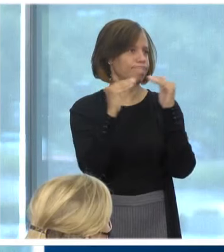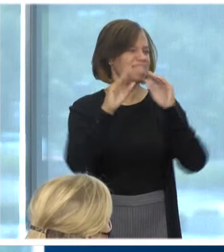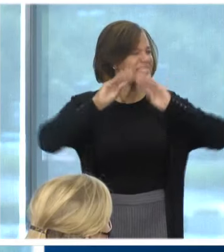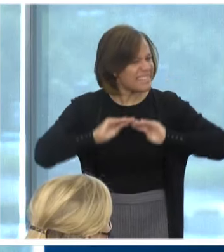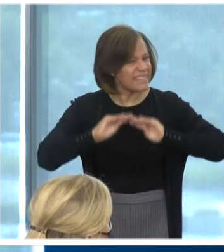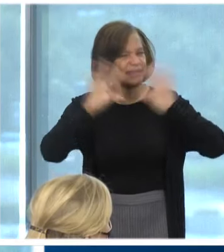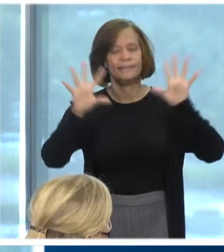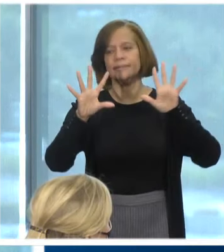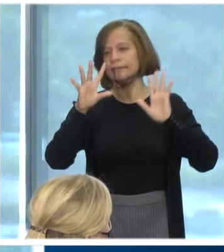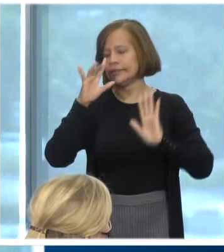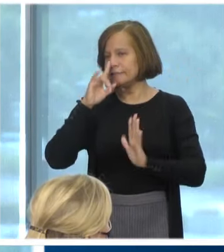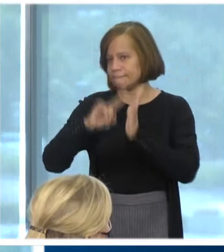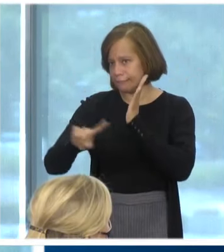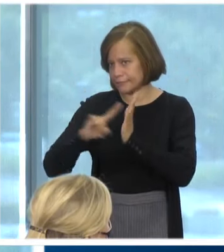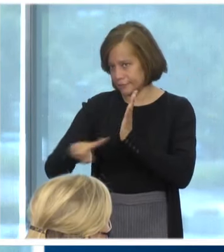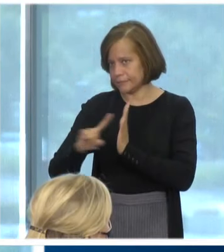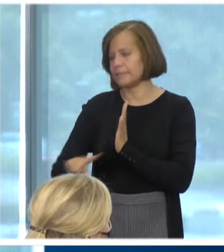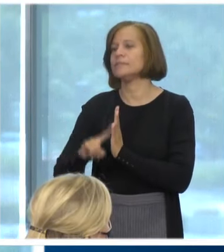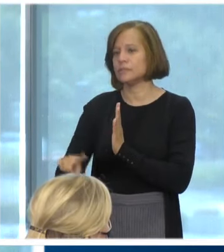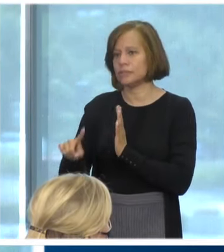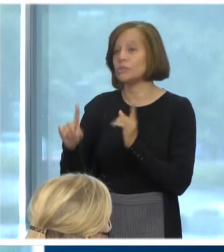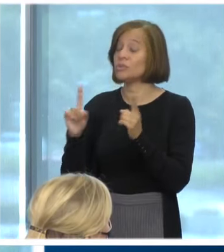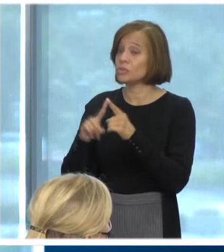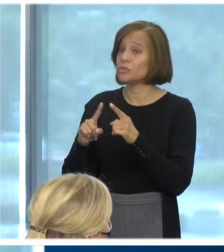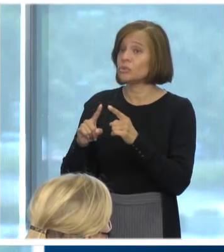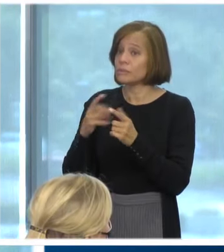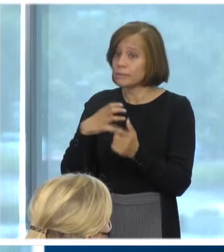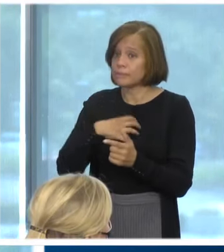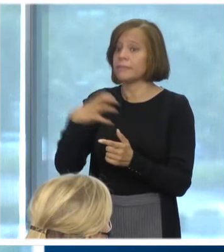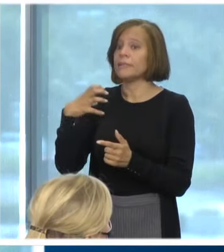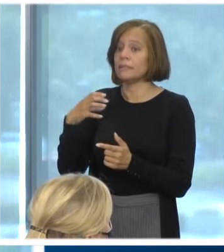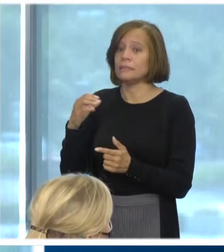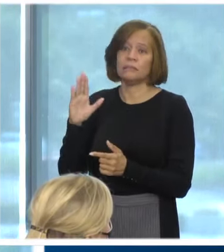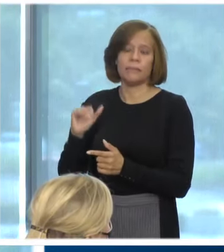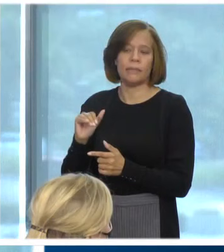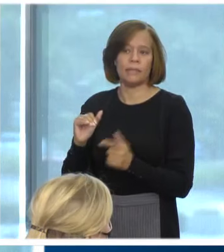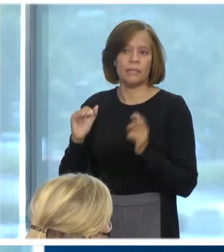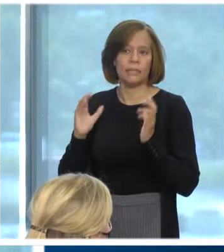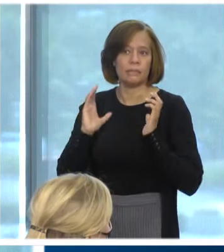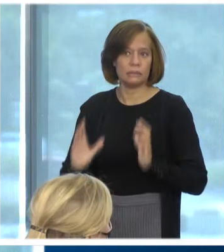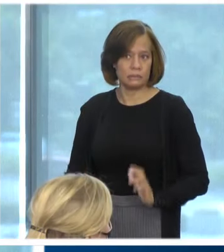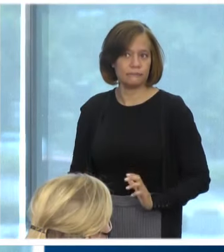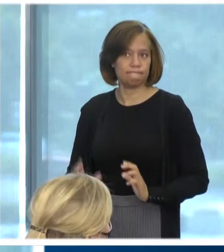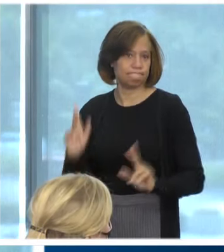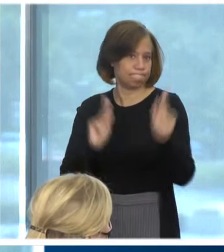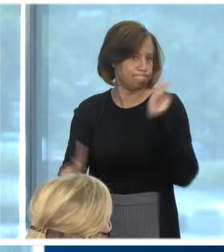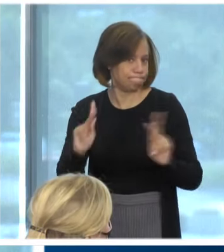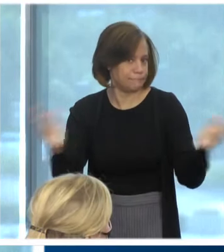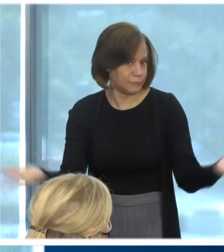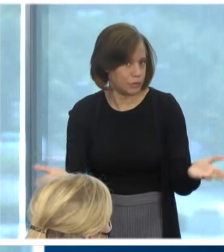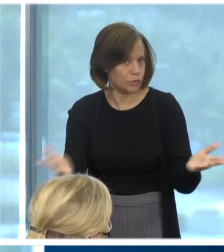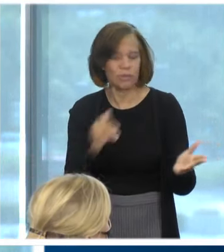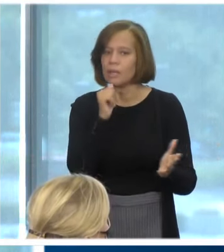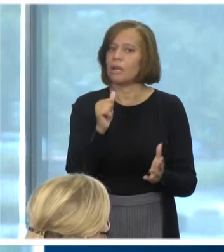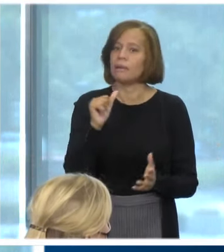transparent investigations into resident complaints, not done by CPD, not done by a law